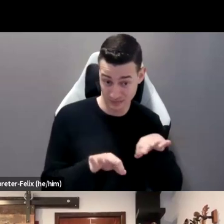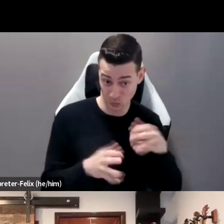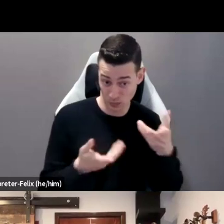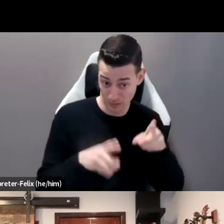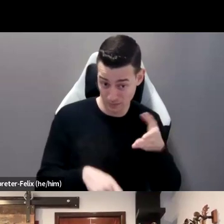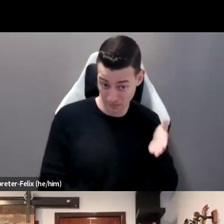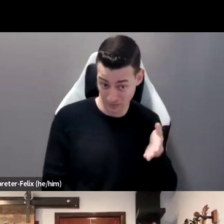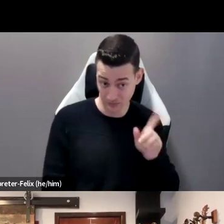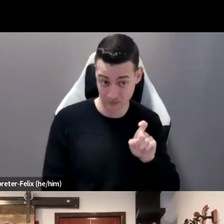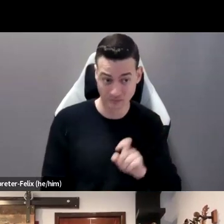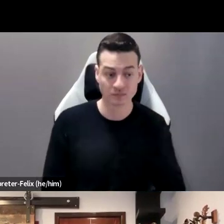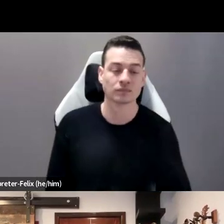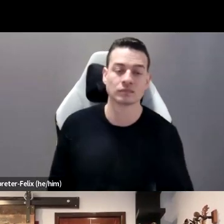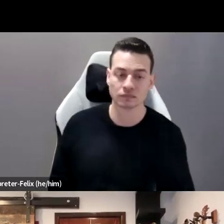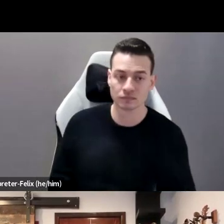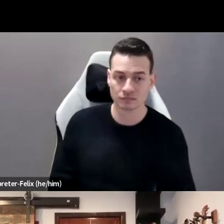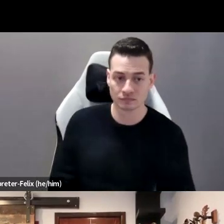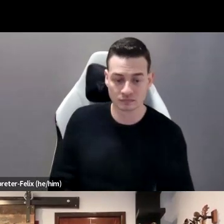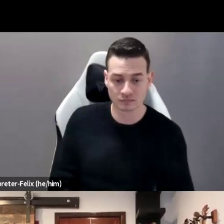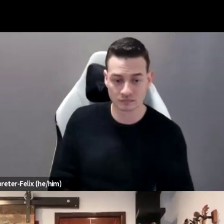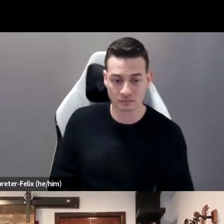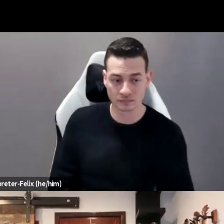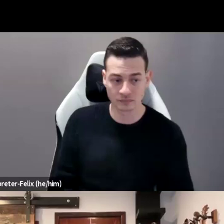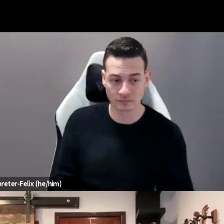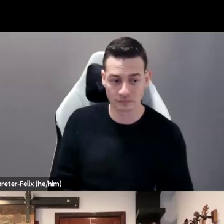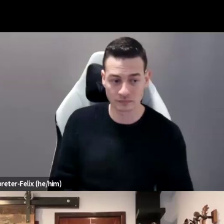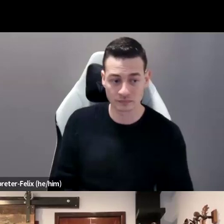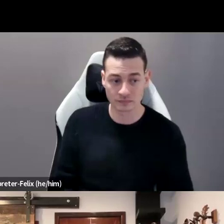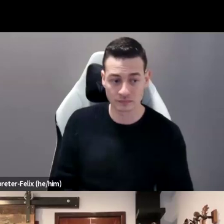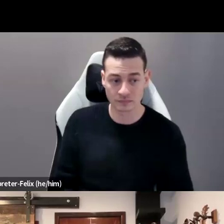happening on the ground at Baruch in terms of LGBTQ healthcare?